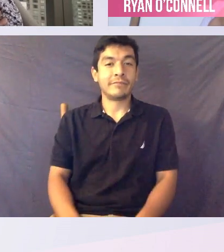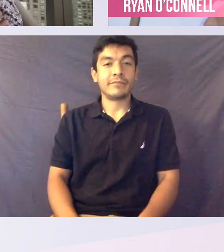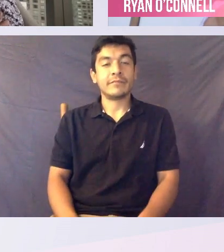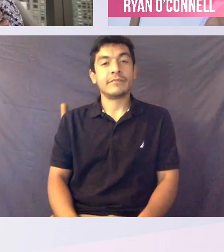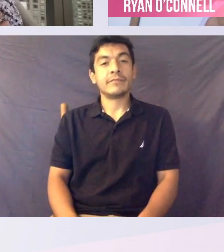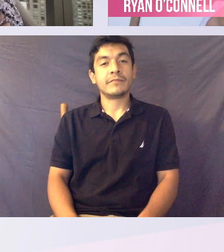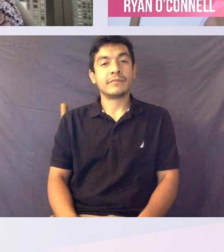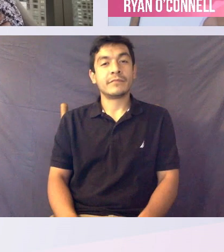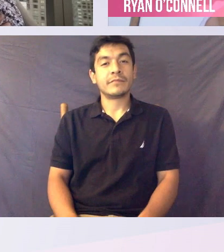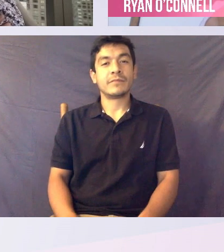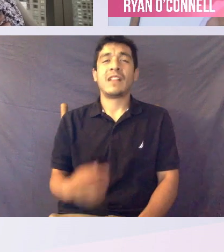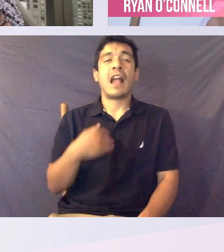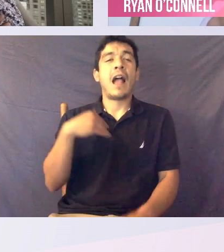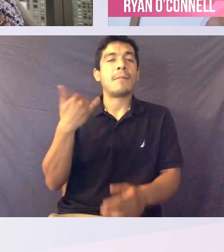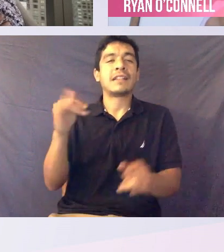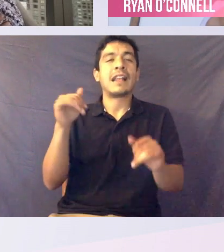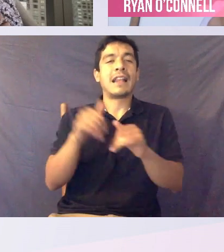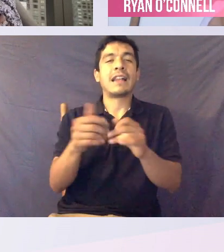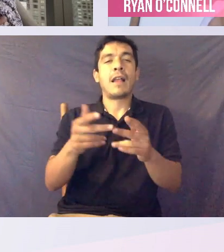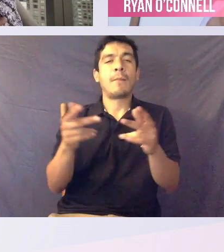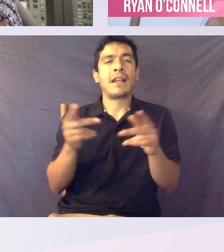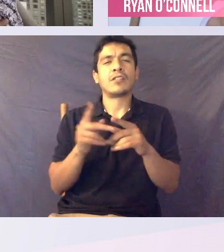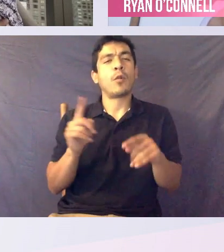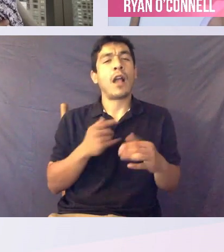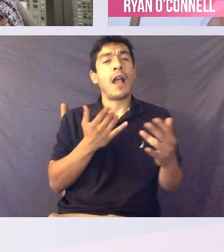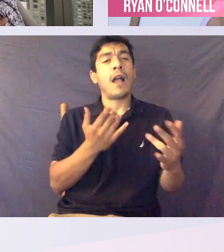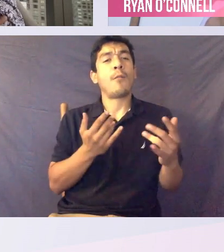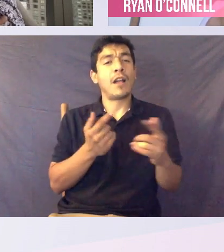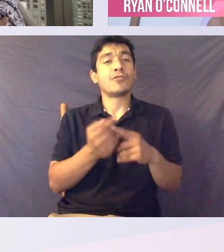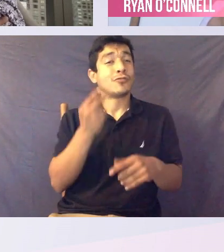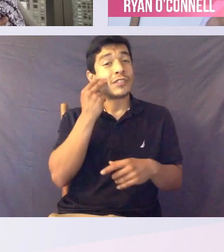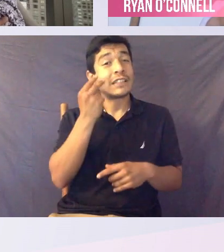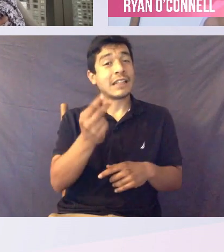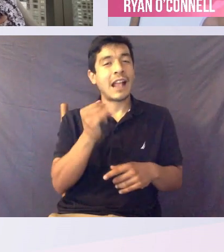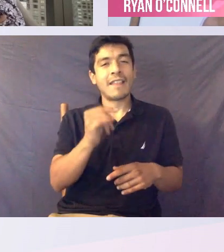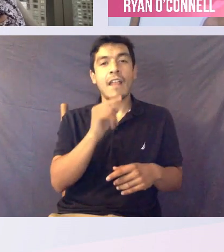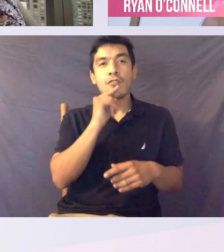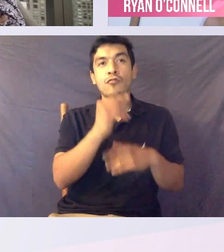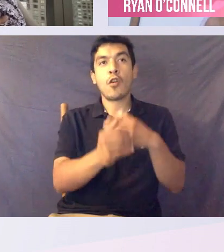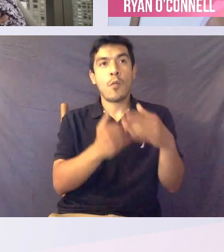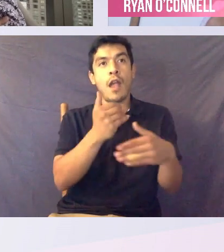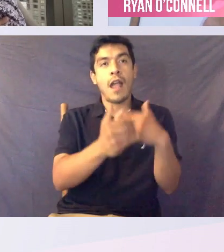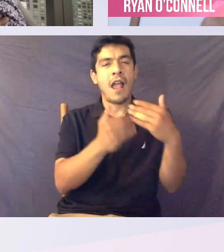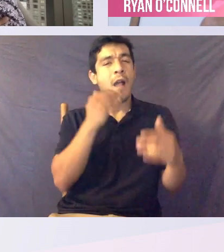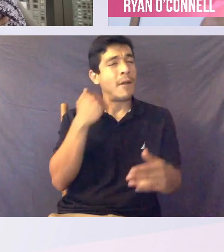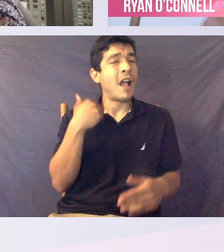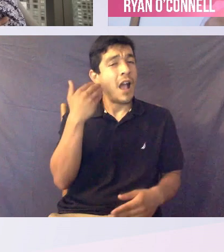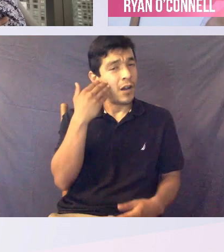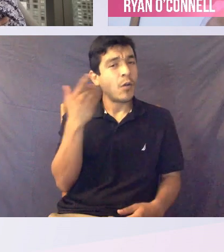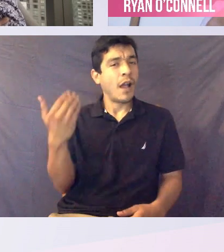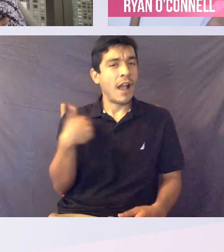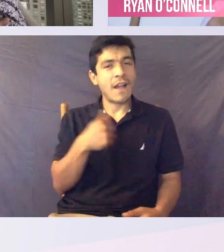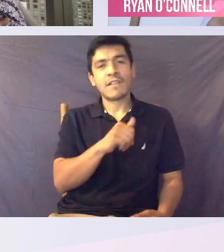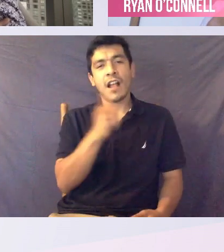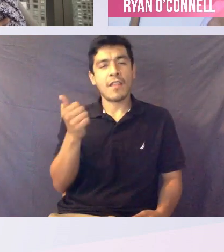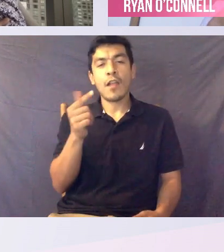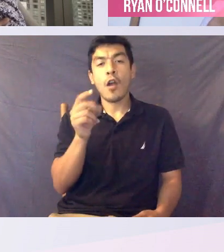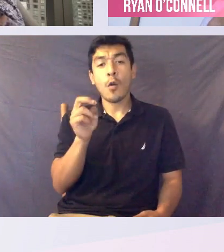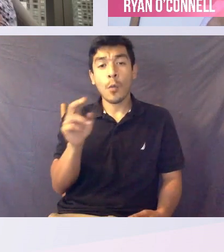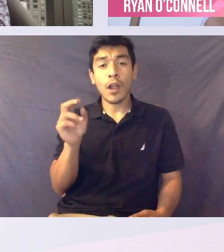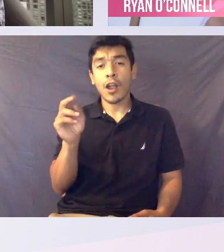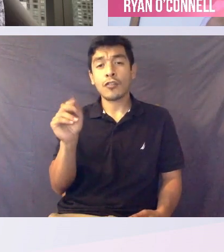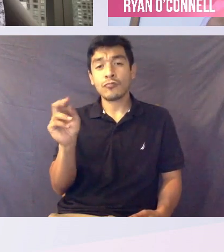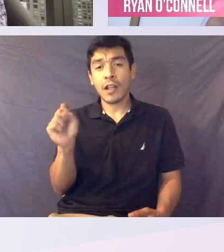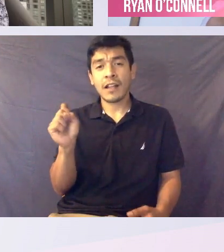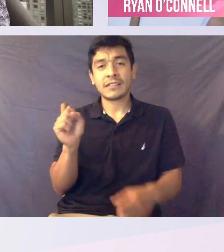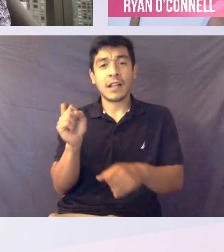I'm still in a space where I'm waiting to see that true progress, because I know that there are other queer and trans content creators who have stories to